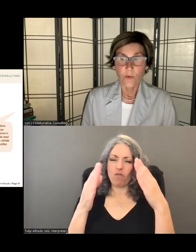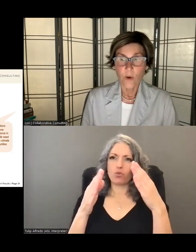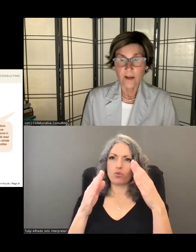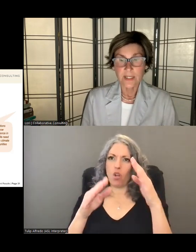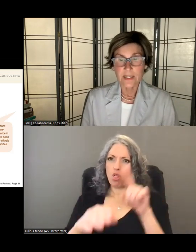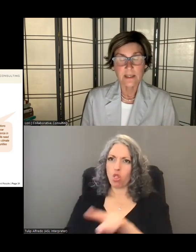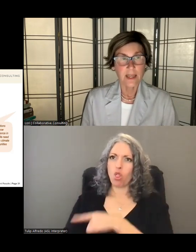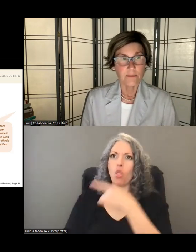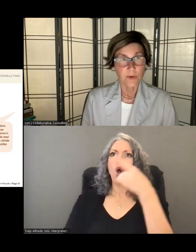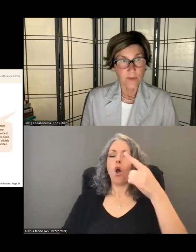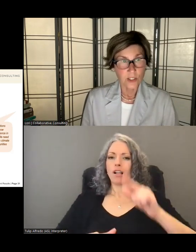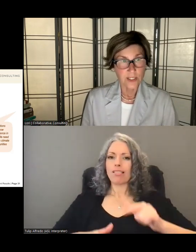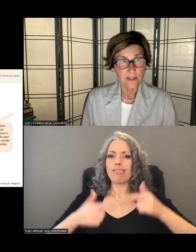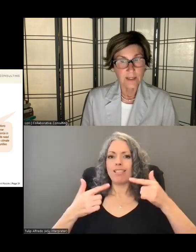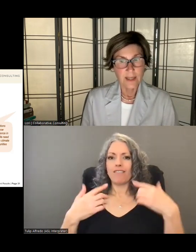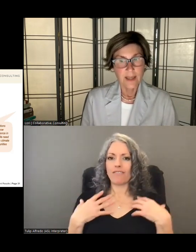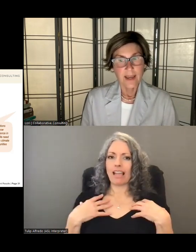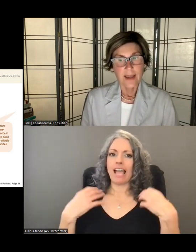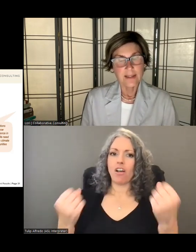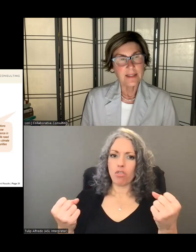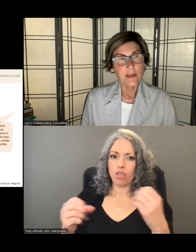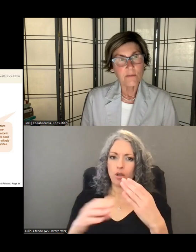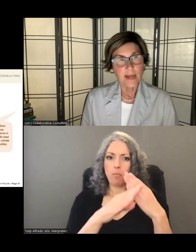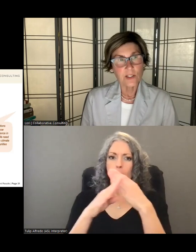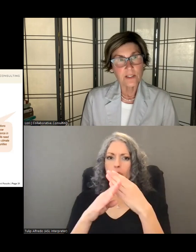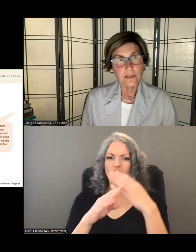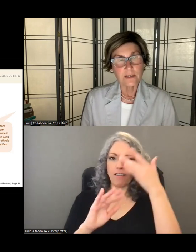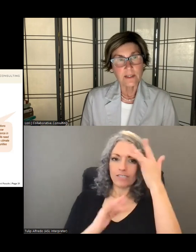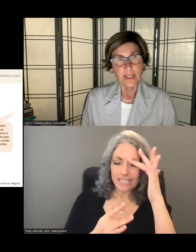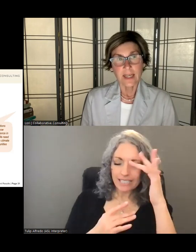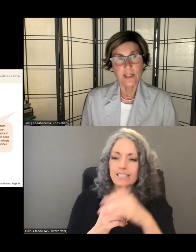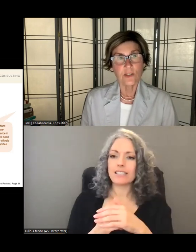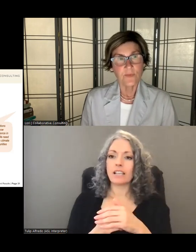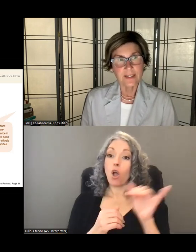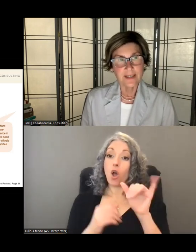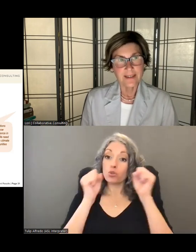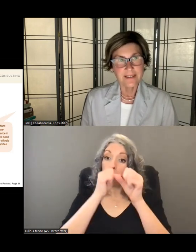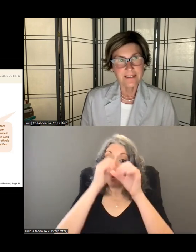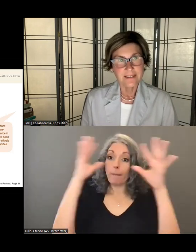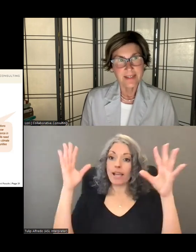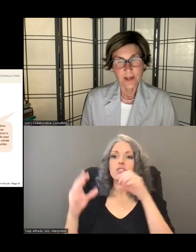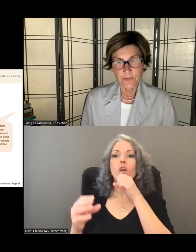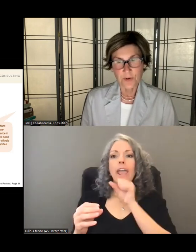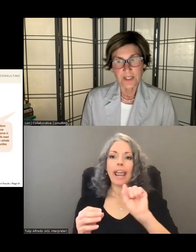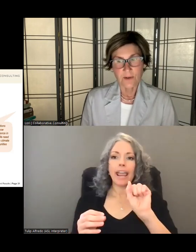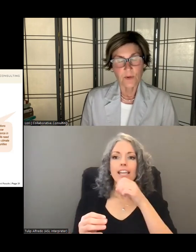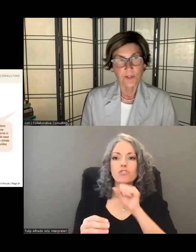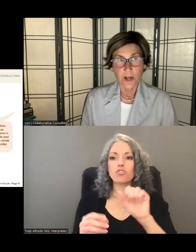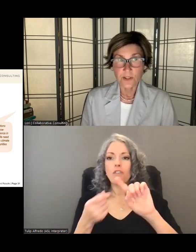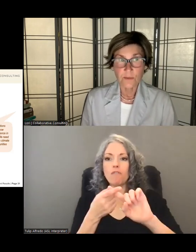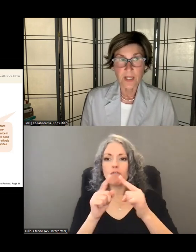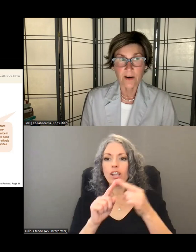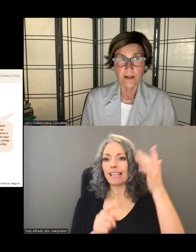longevity, wellness, and prevention. And then they imagined an age-friendly California